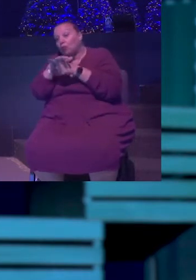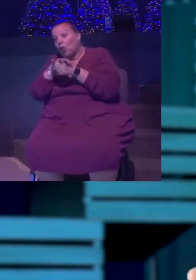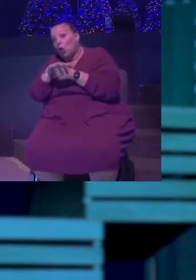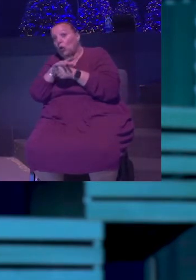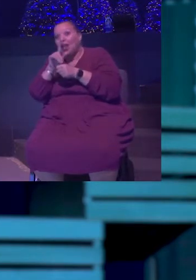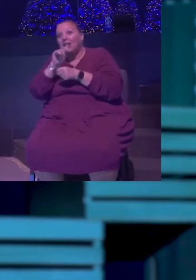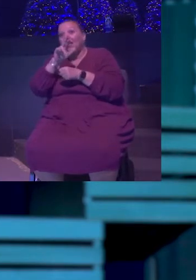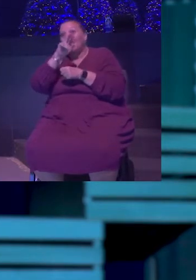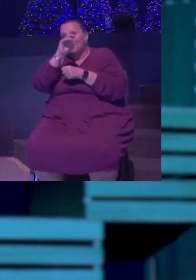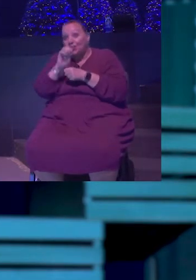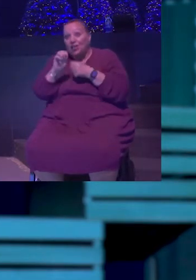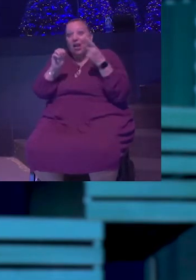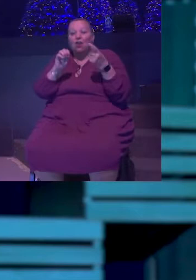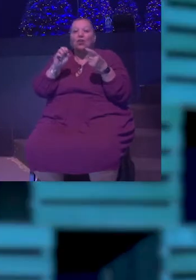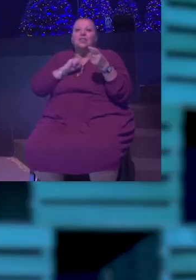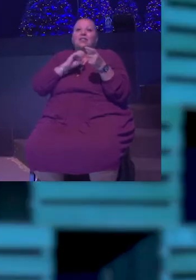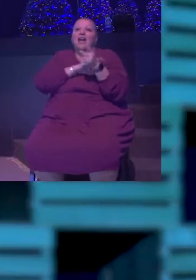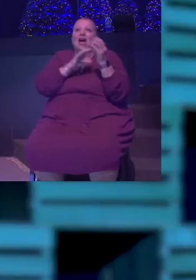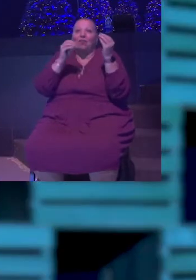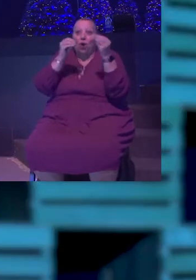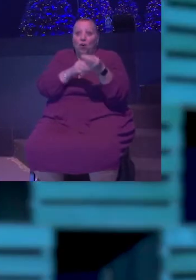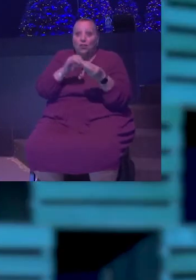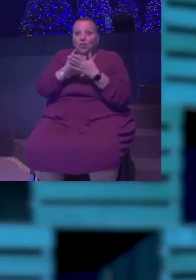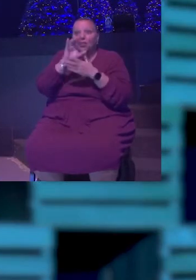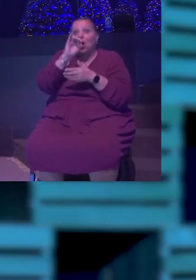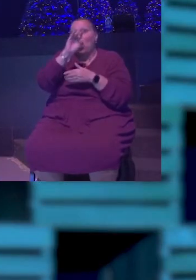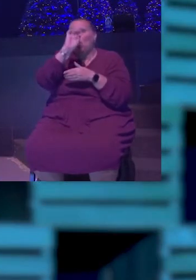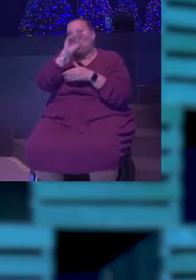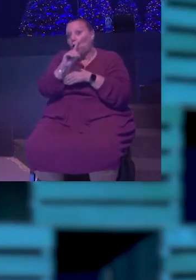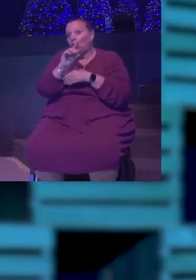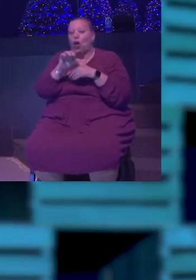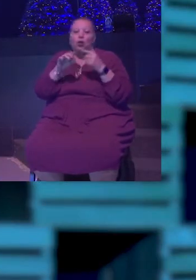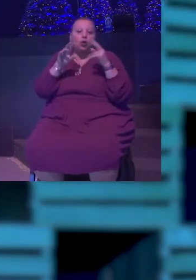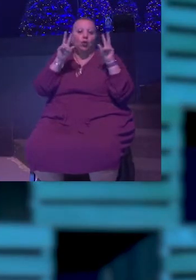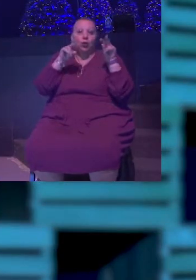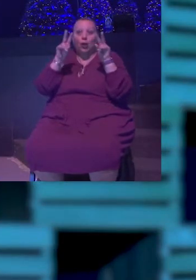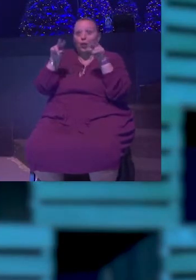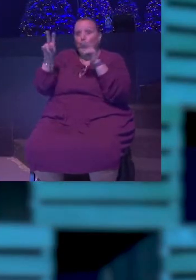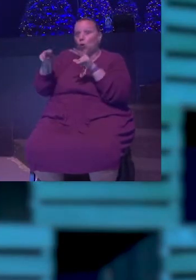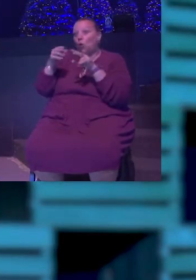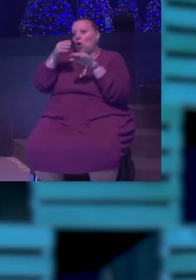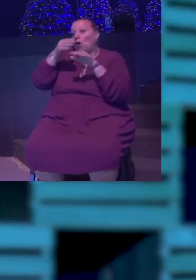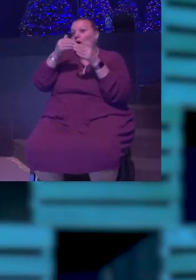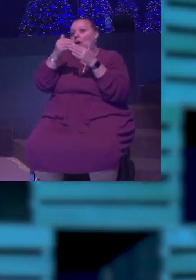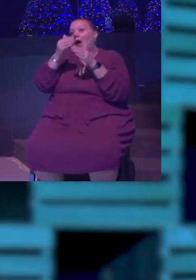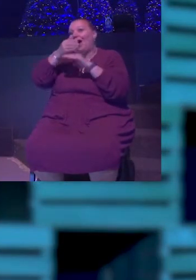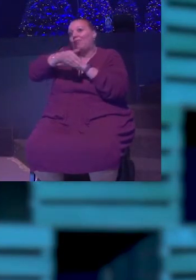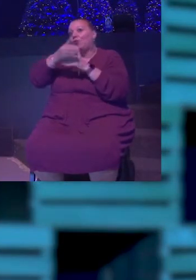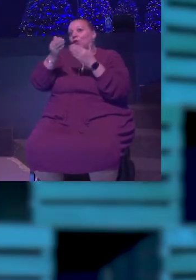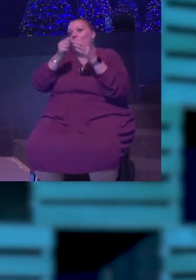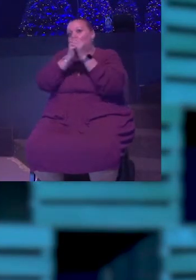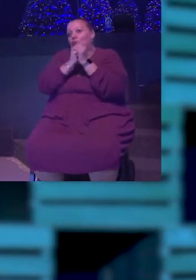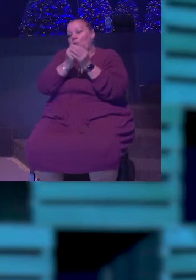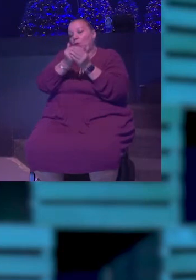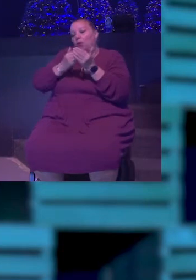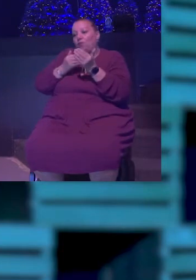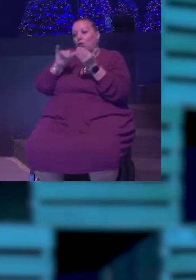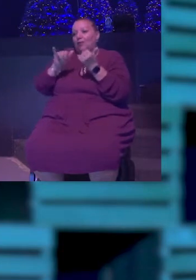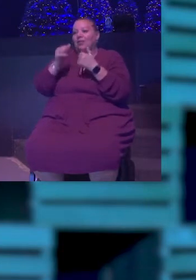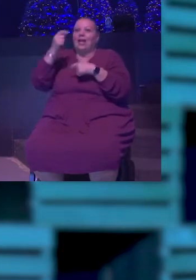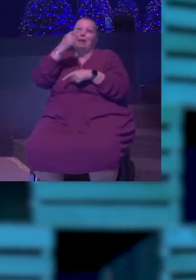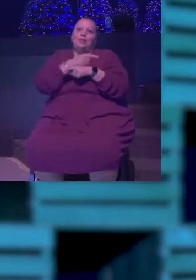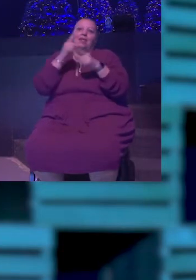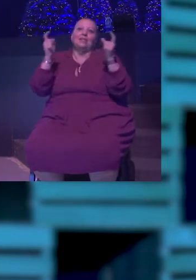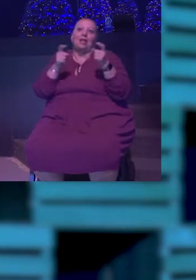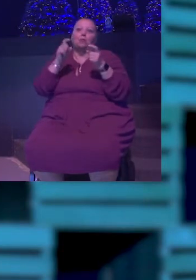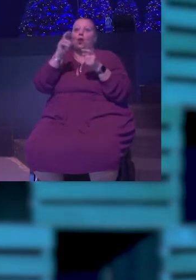the terrace staff offices, and the courtyard. You can take your tour before or after the worship service that you attend. Also on this day, we'll be celebrating